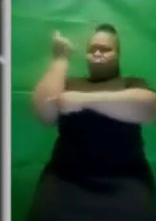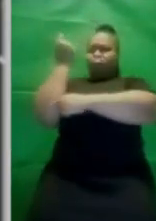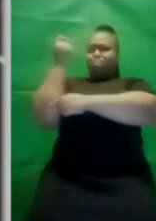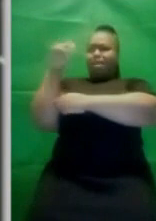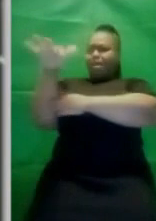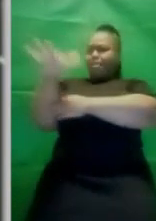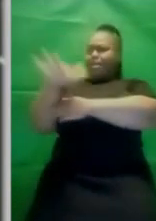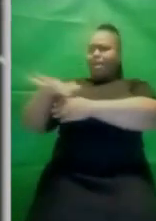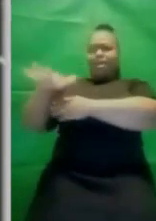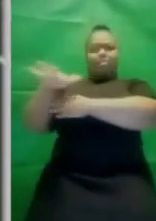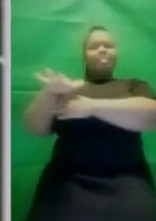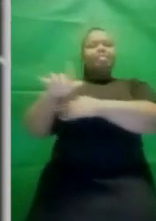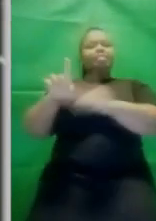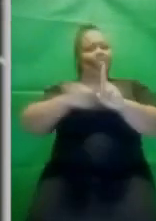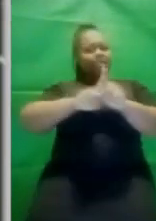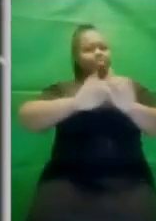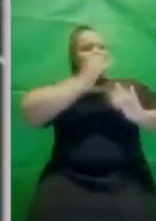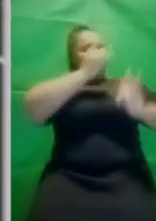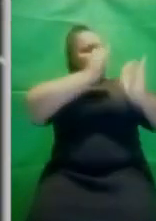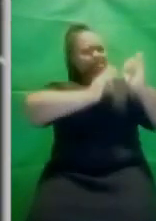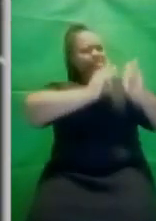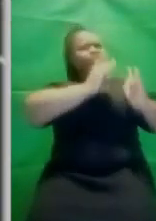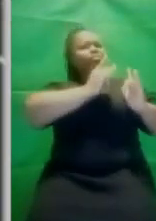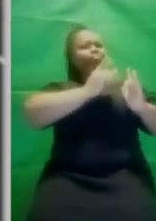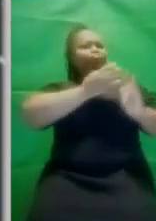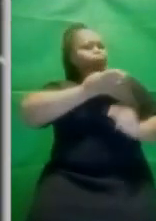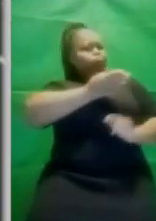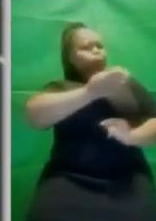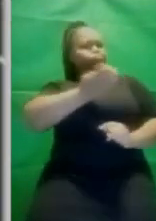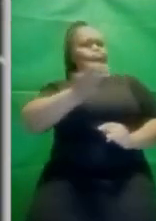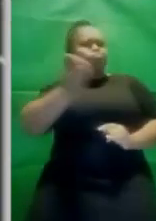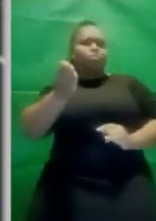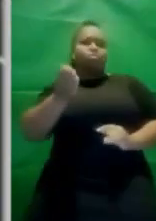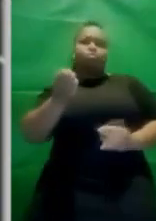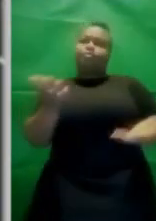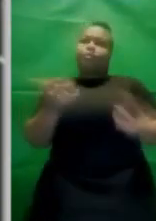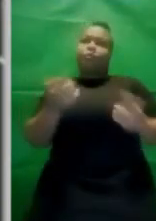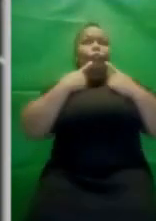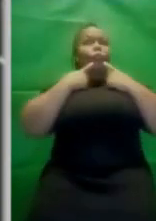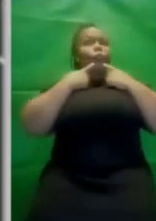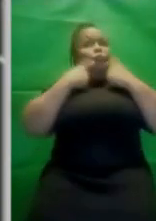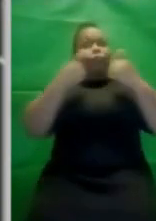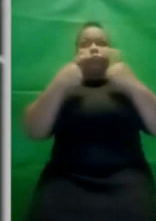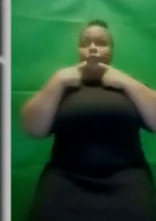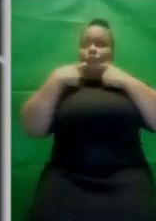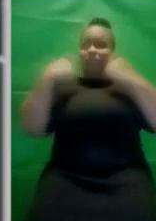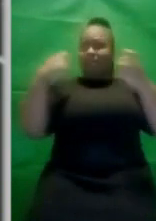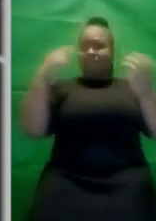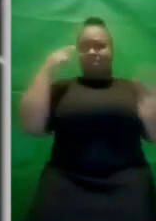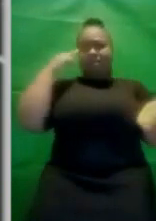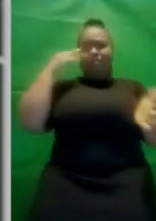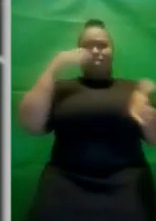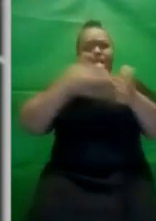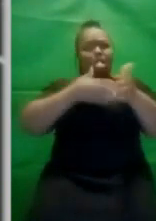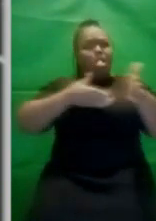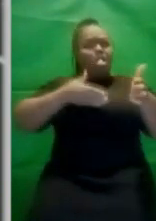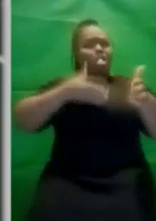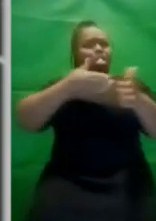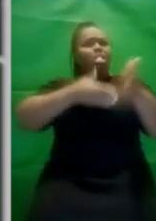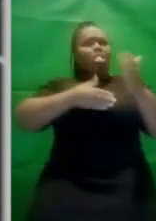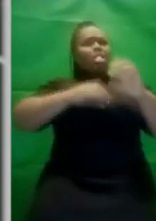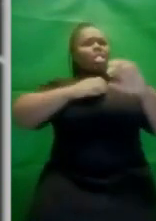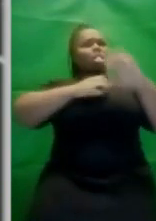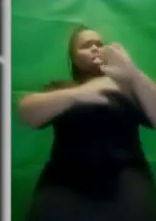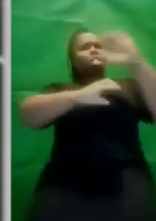in the built-up areas, we find that often the complaints that comes through is they do not have access to people that can communicate with